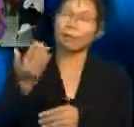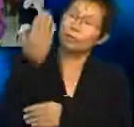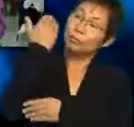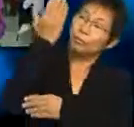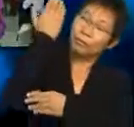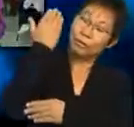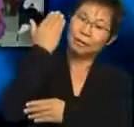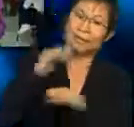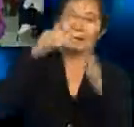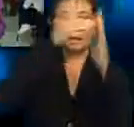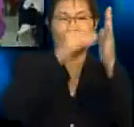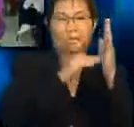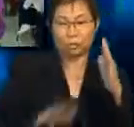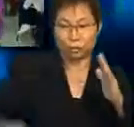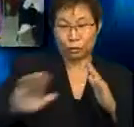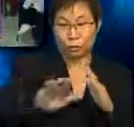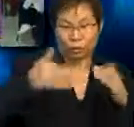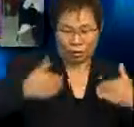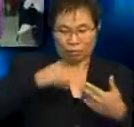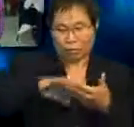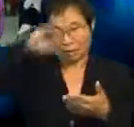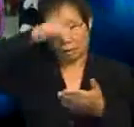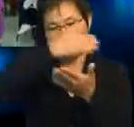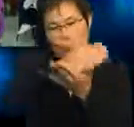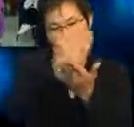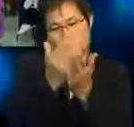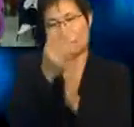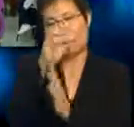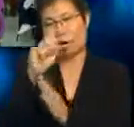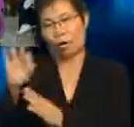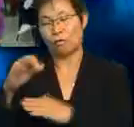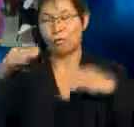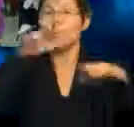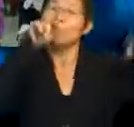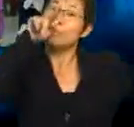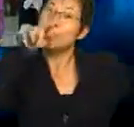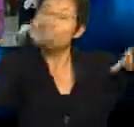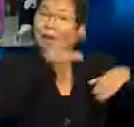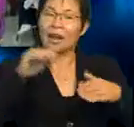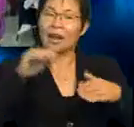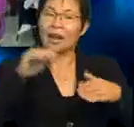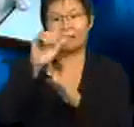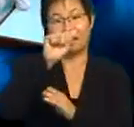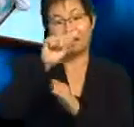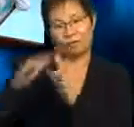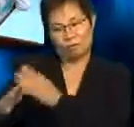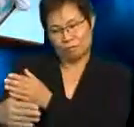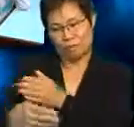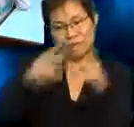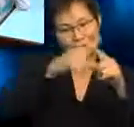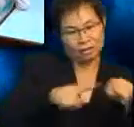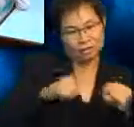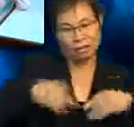In the previous lesson, you have already learned the parts of a bird and a